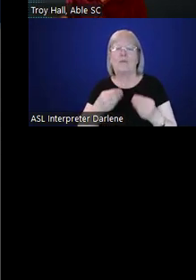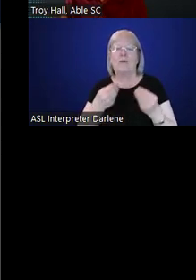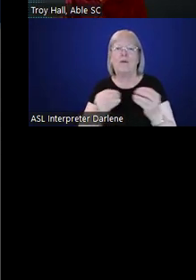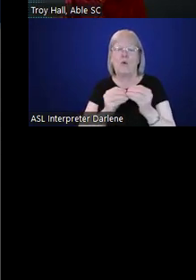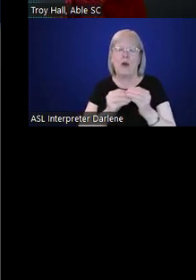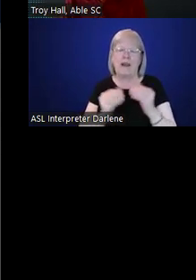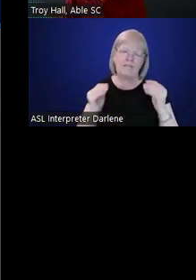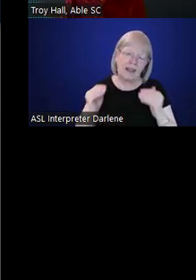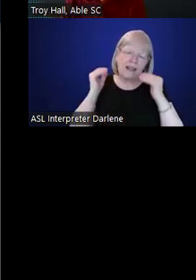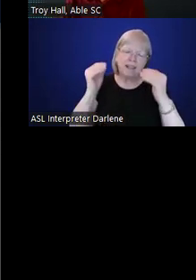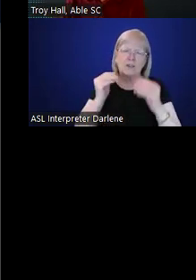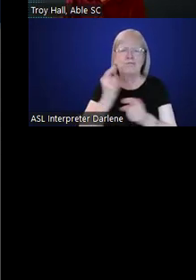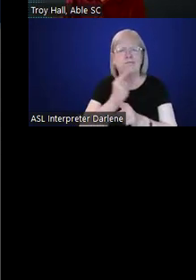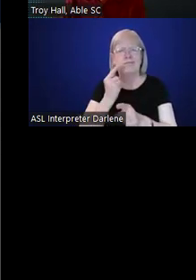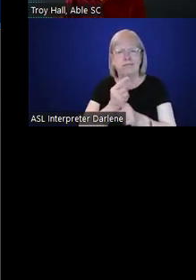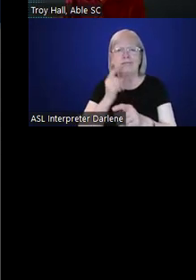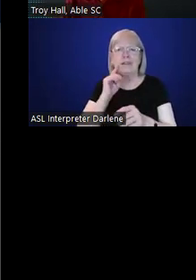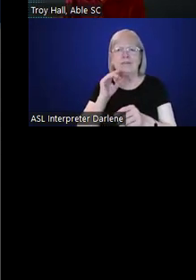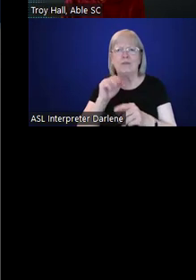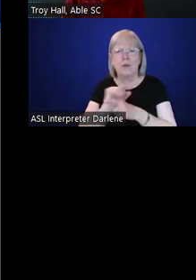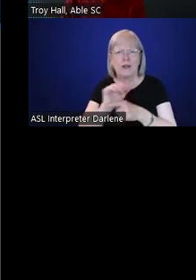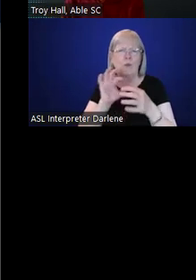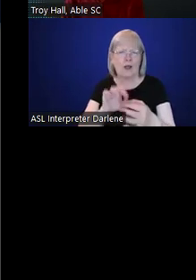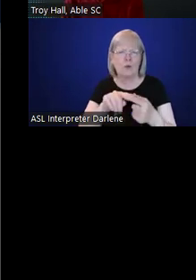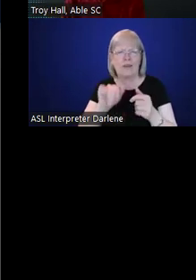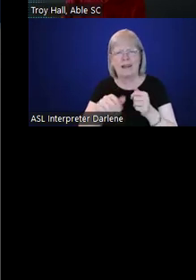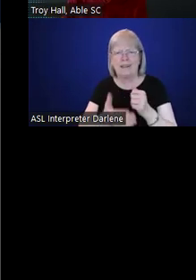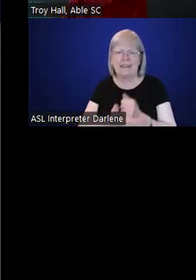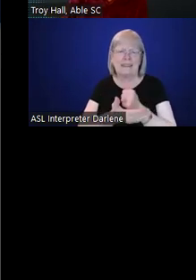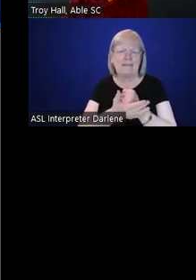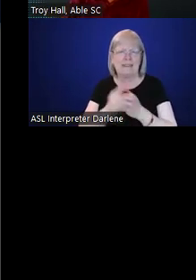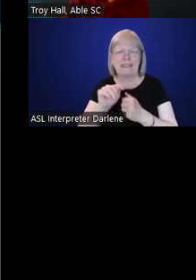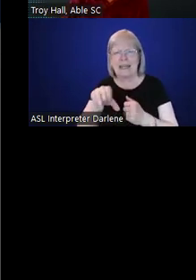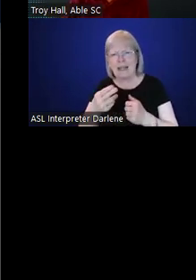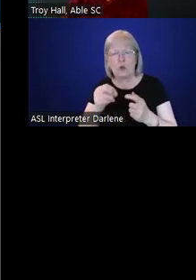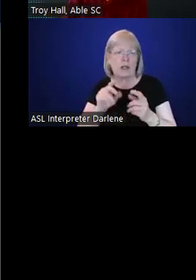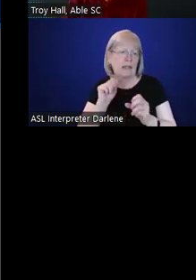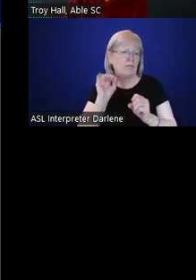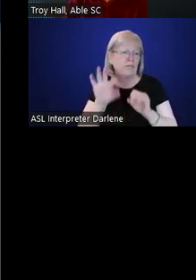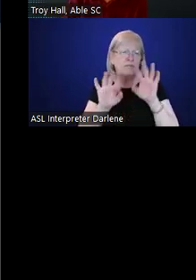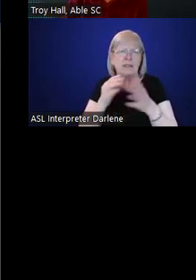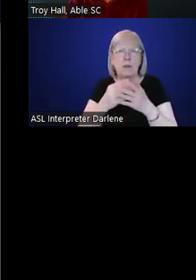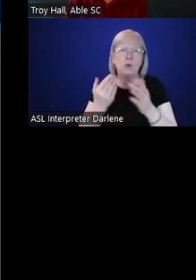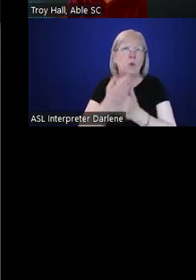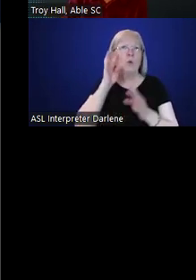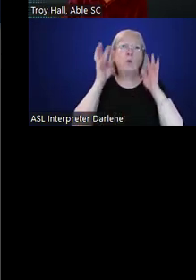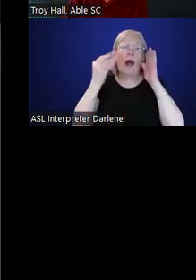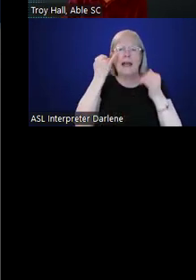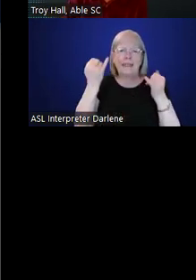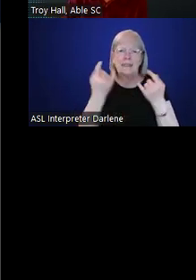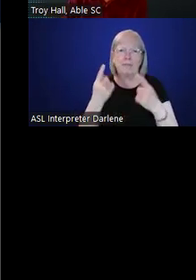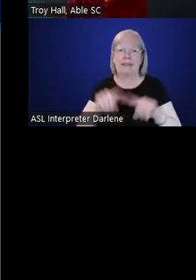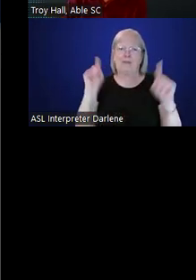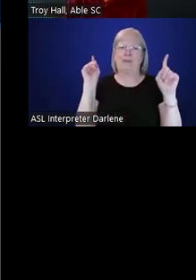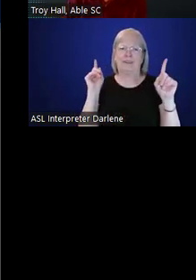training on assistive technology and maybe offer custom ideas or less traditional ideas. I